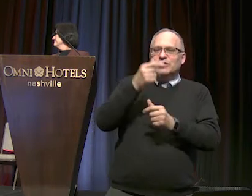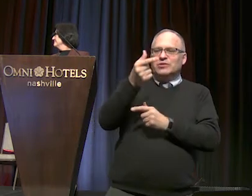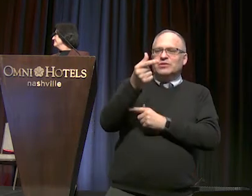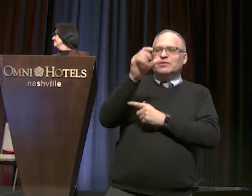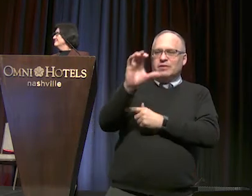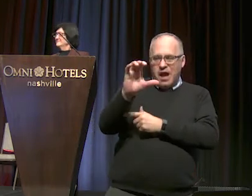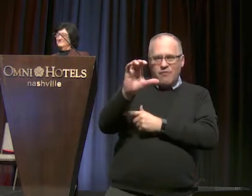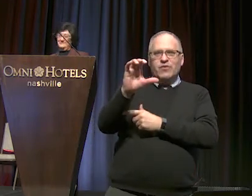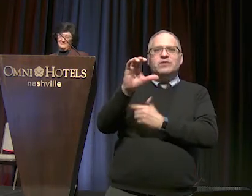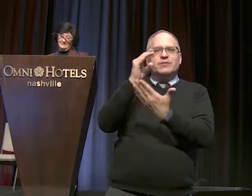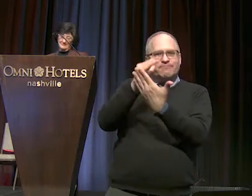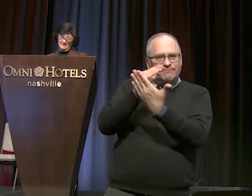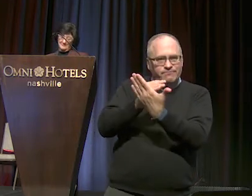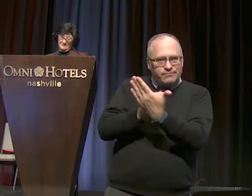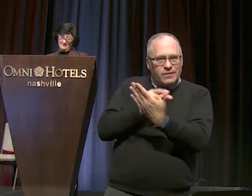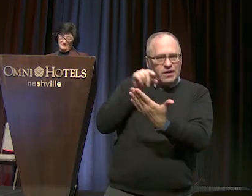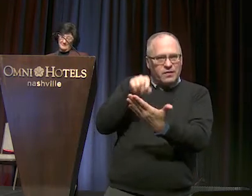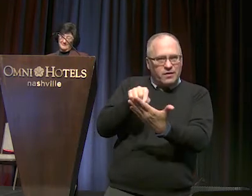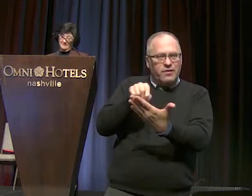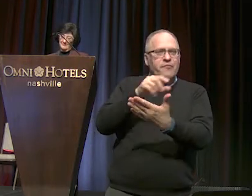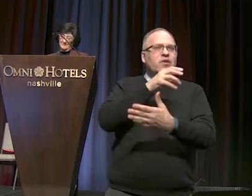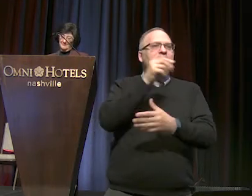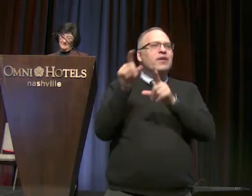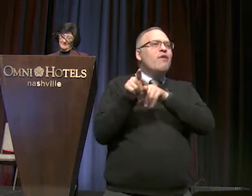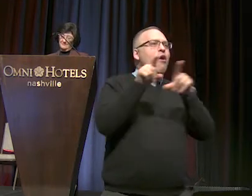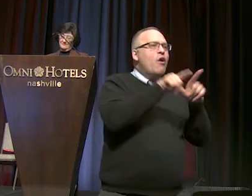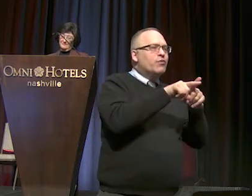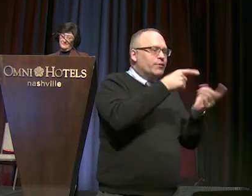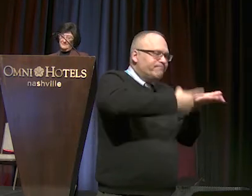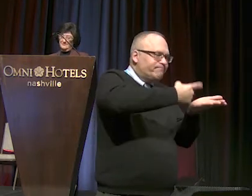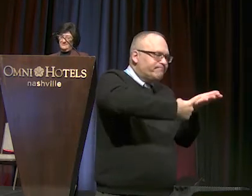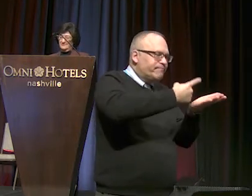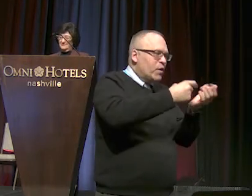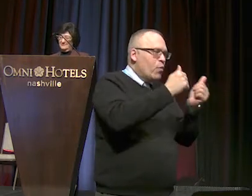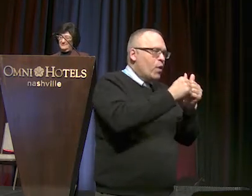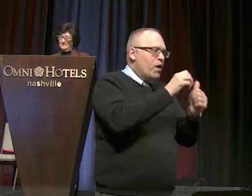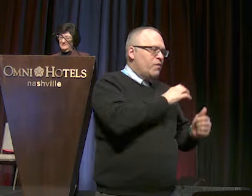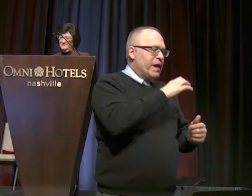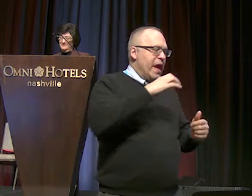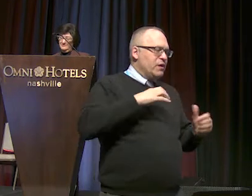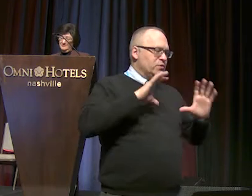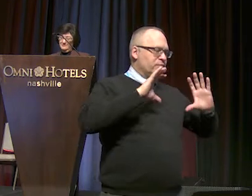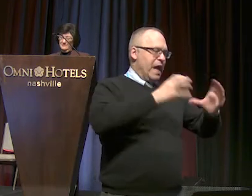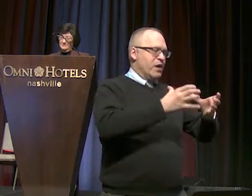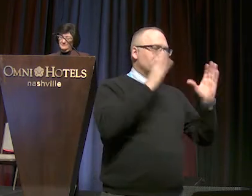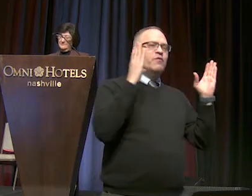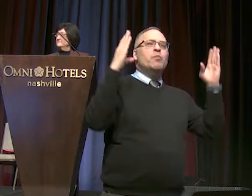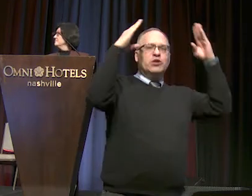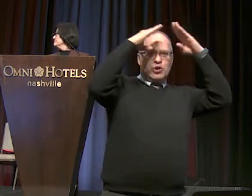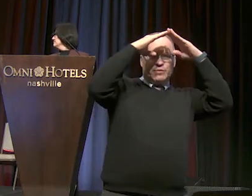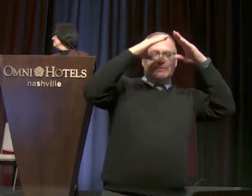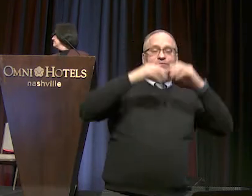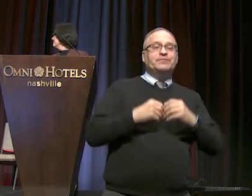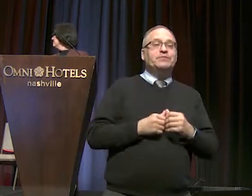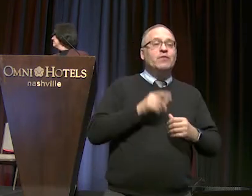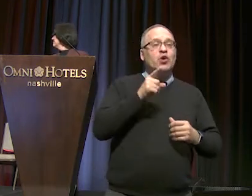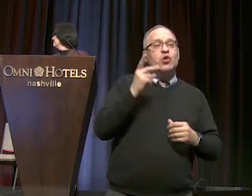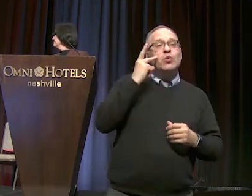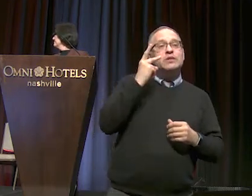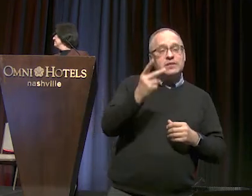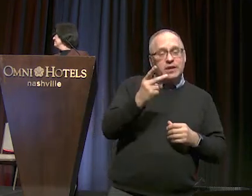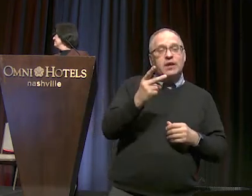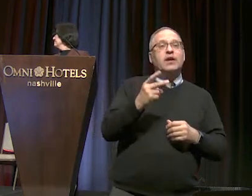Conference and in consultation with the Council of Bishops. As you see in this paragraph excerpt